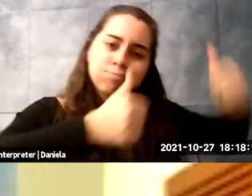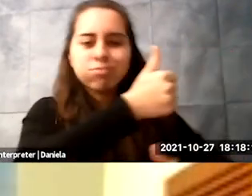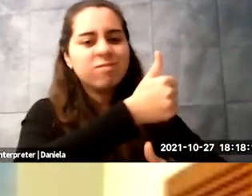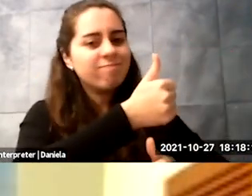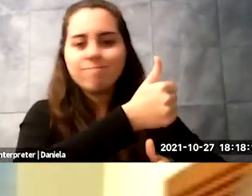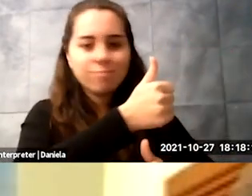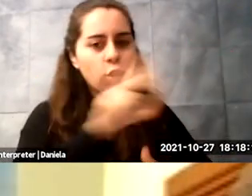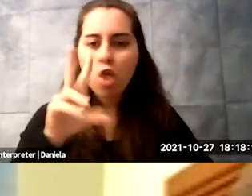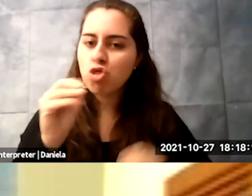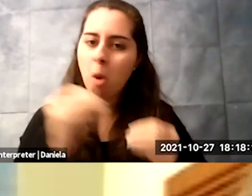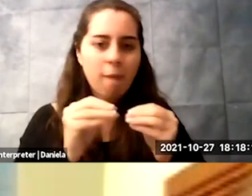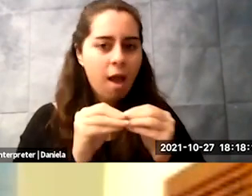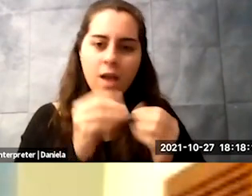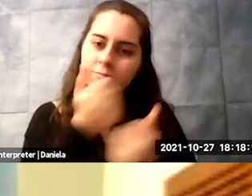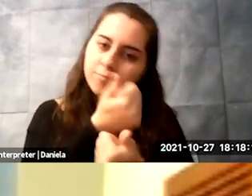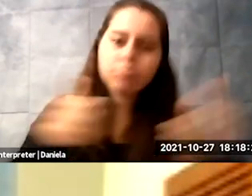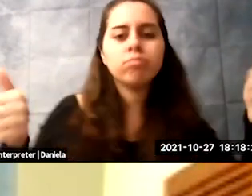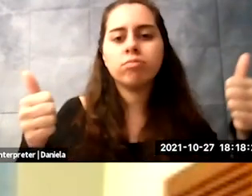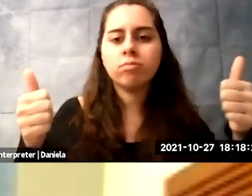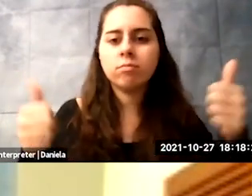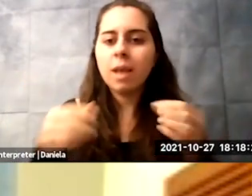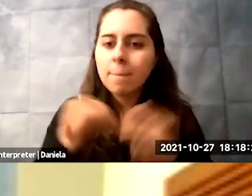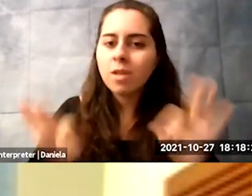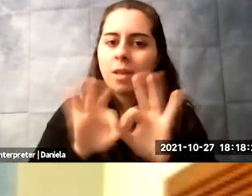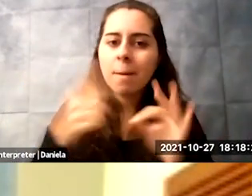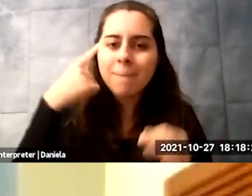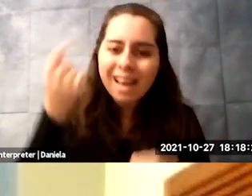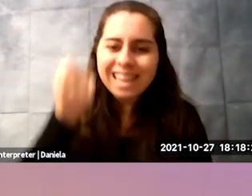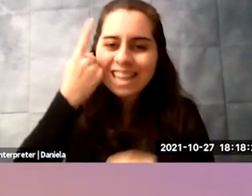will understand it much more clearly.